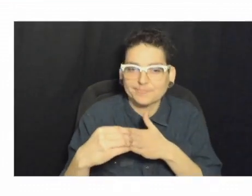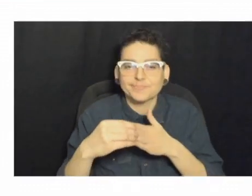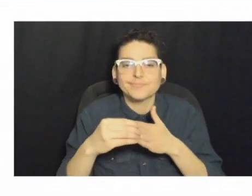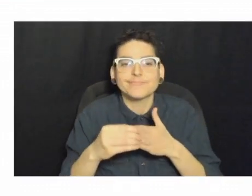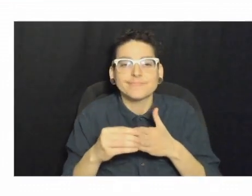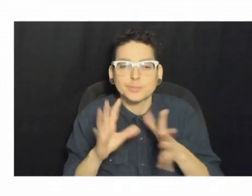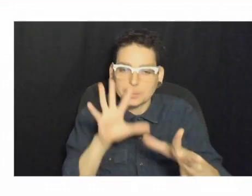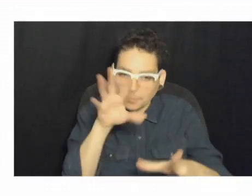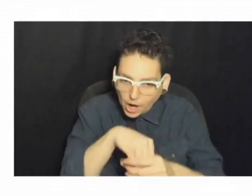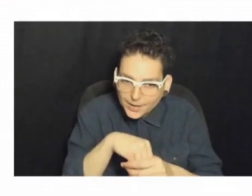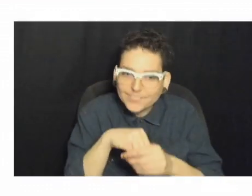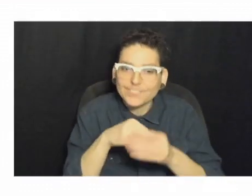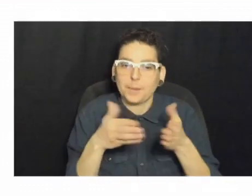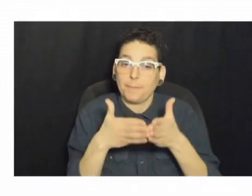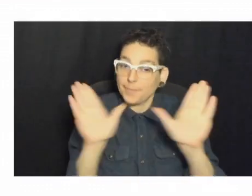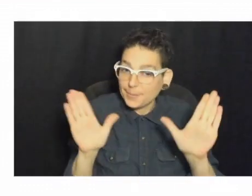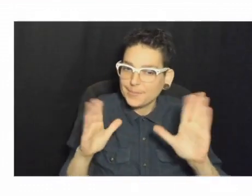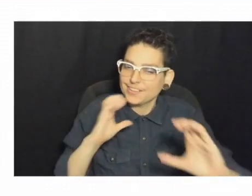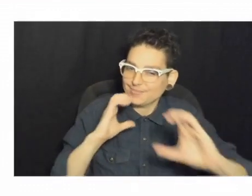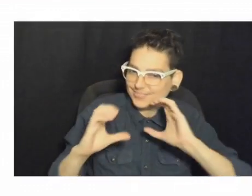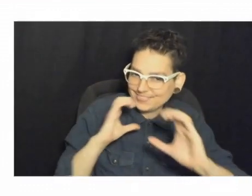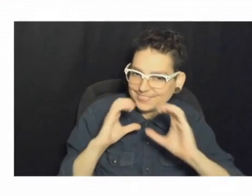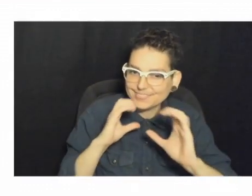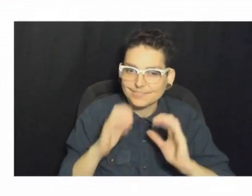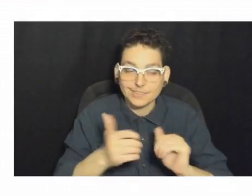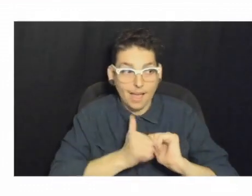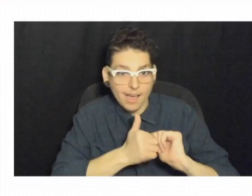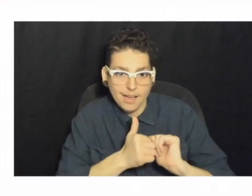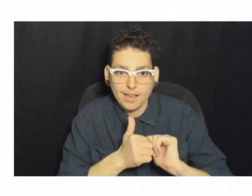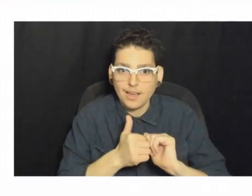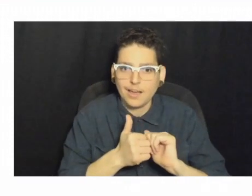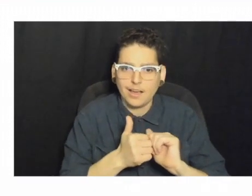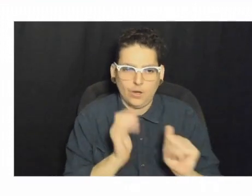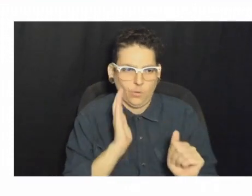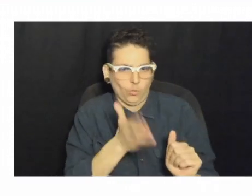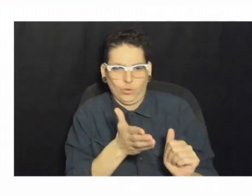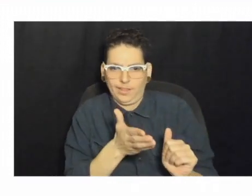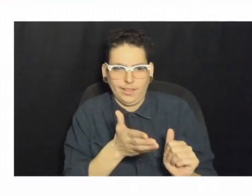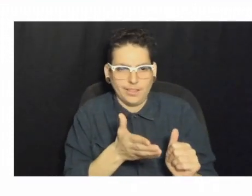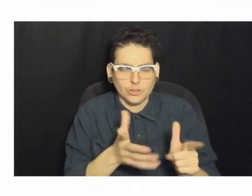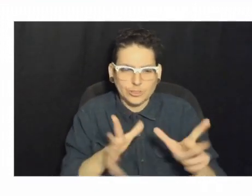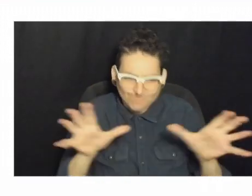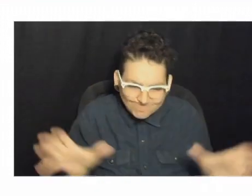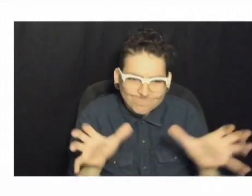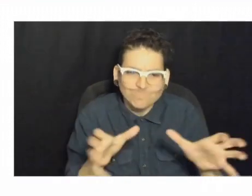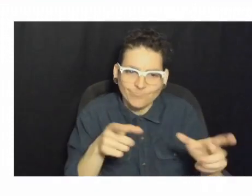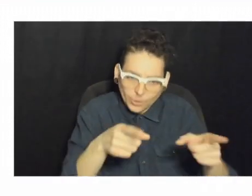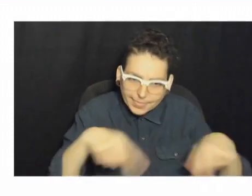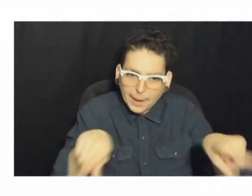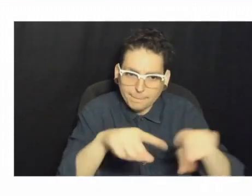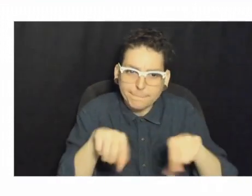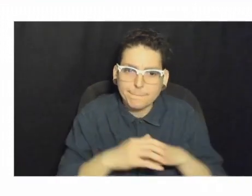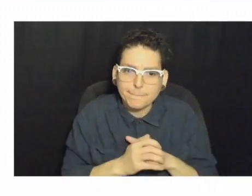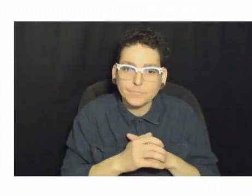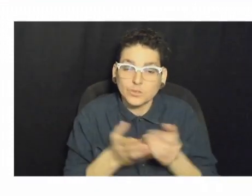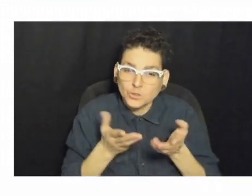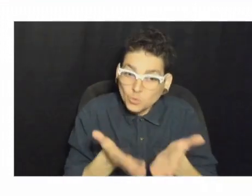take. Concrete things like resources, which of course are necessary for all of these things.